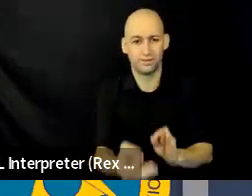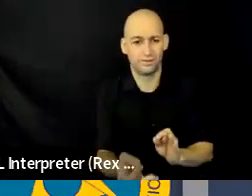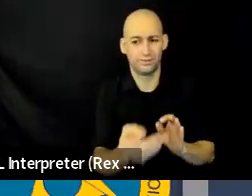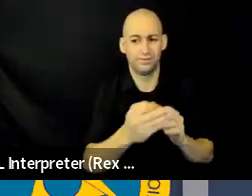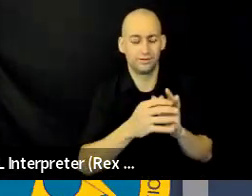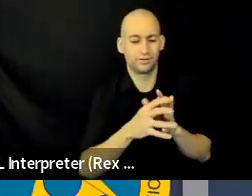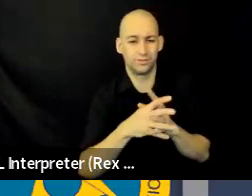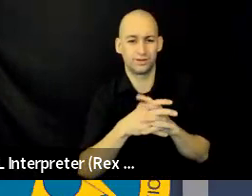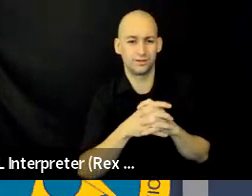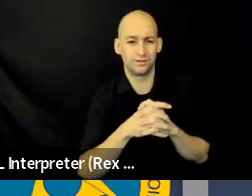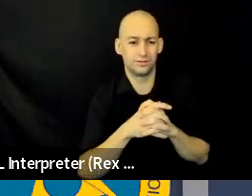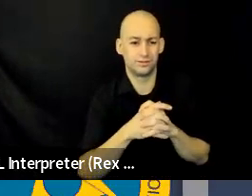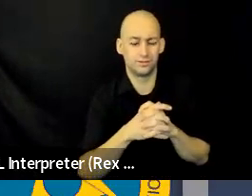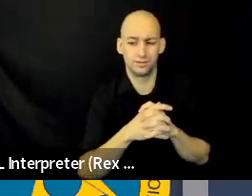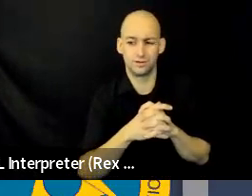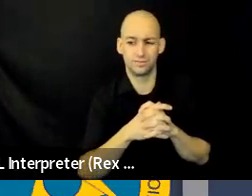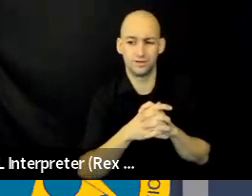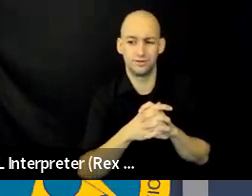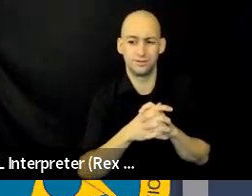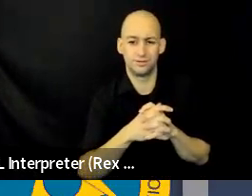receive anything along those lines.